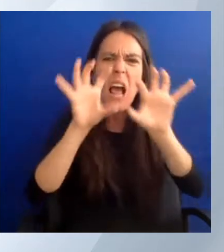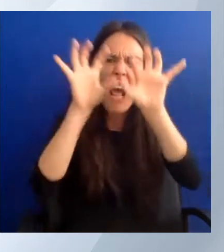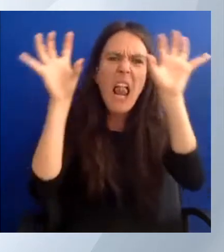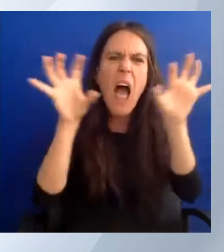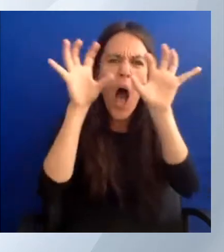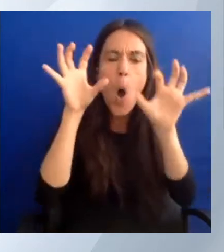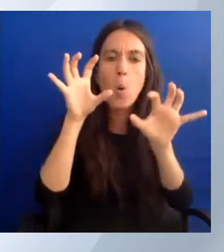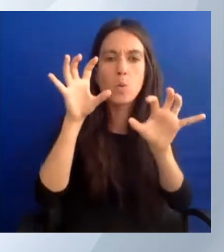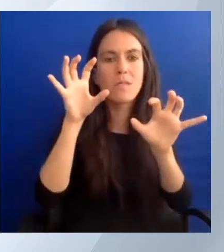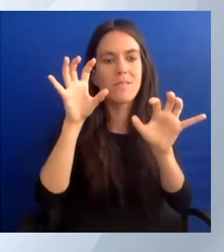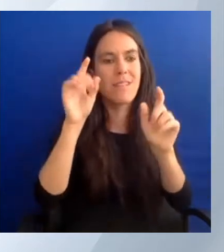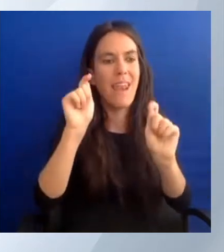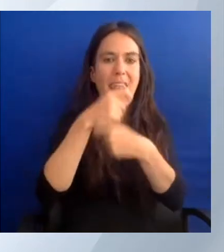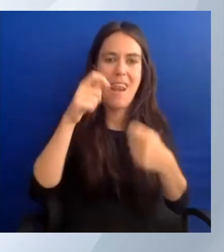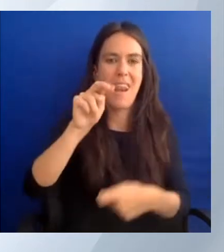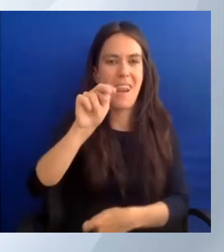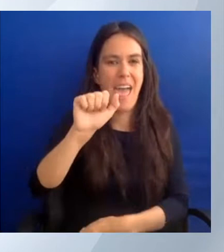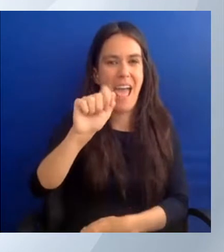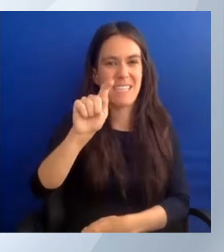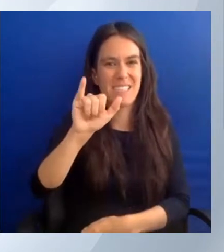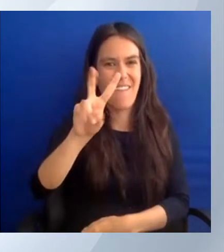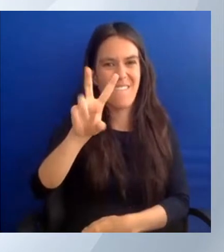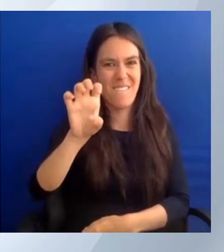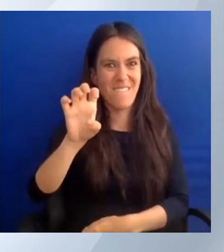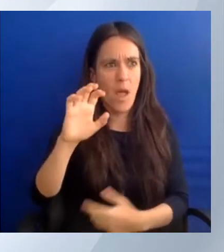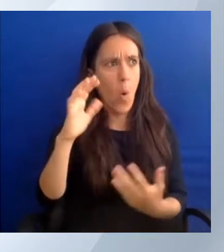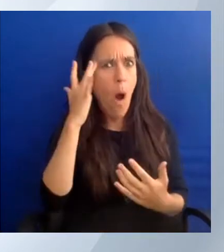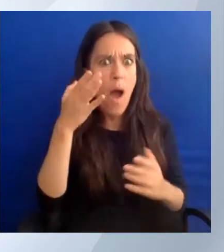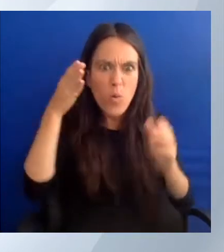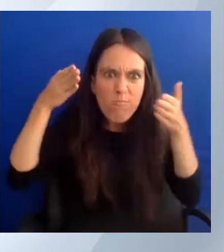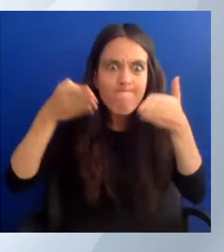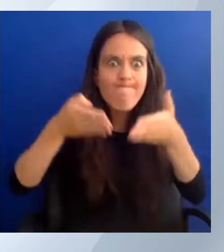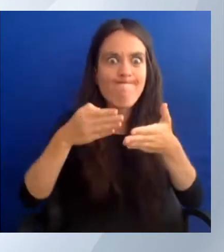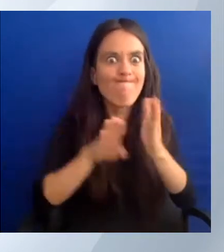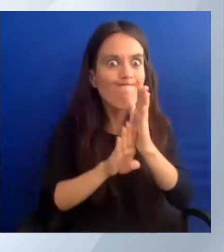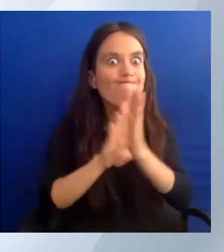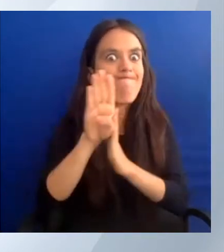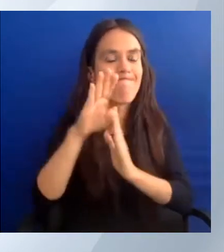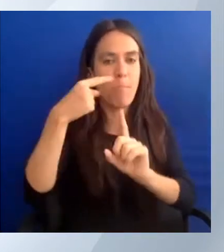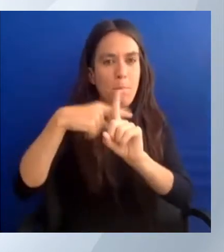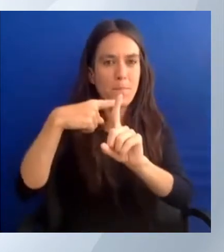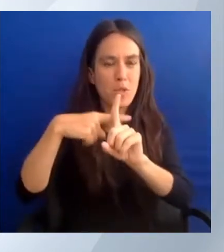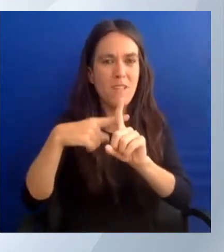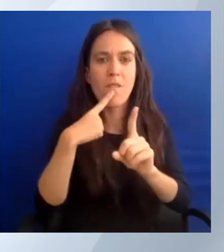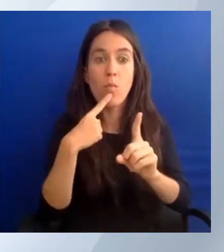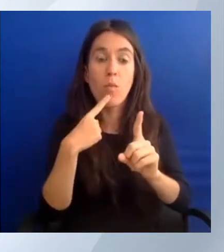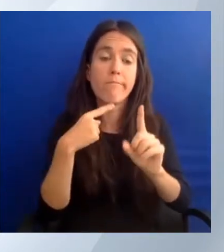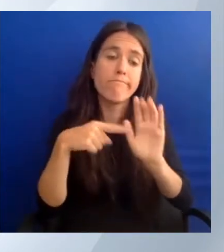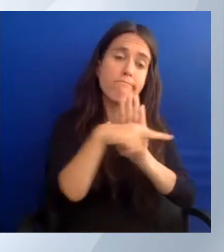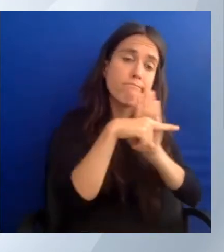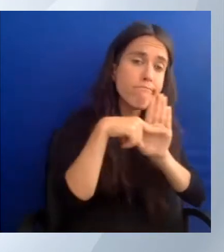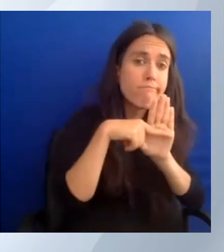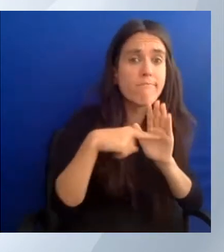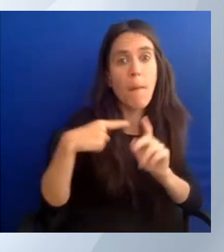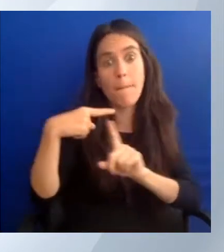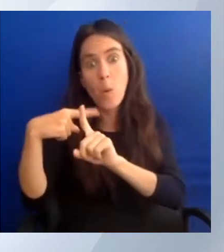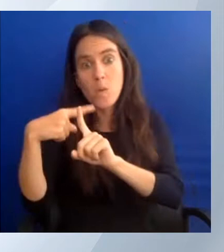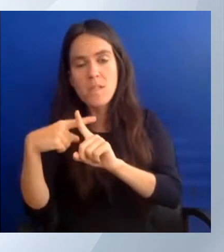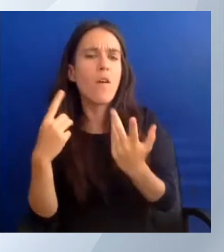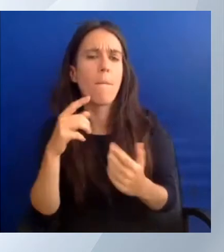application, and what are the advantages and disadvantages and some of the challenges associated with microservices